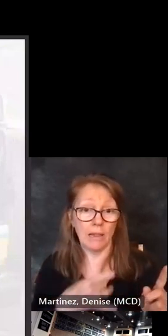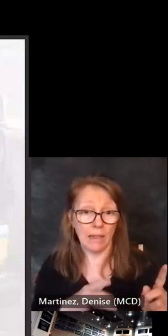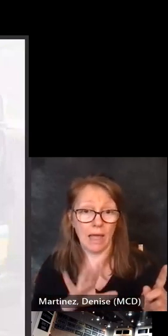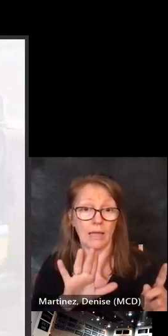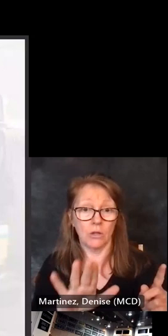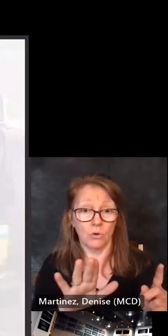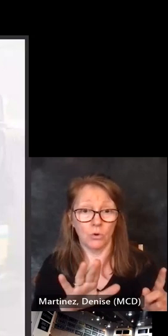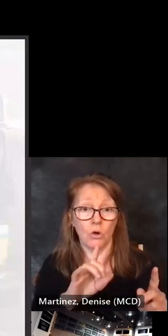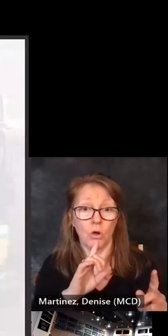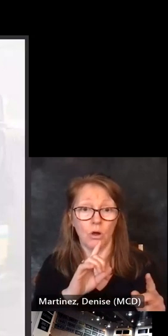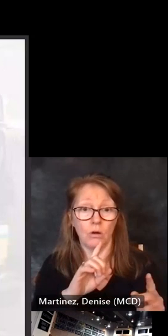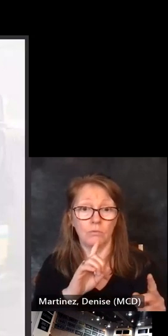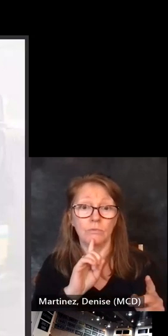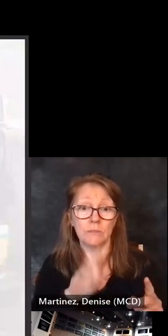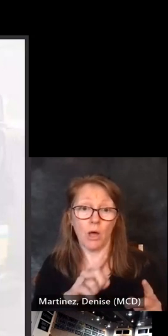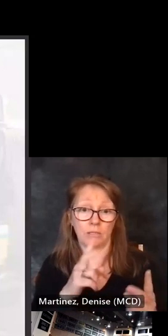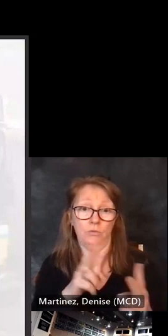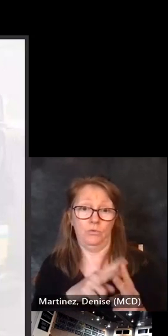two questions, if that's okay.